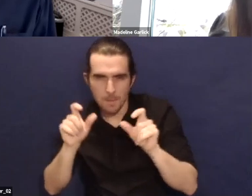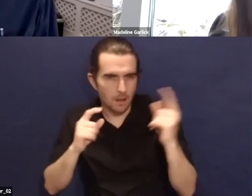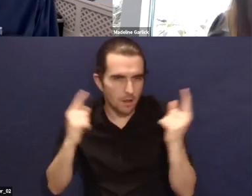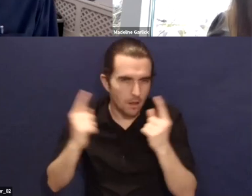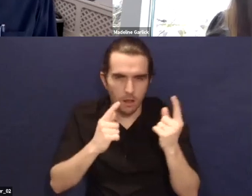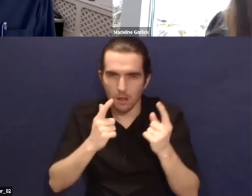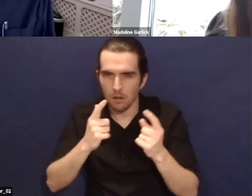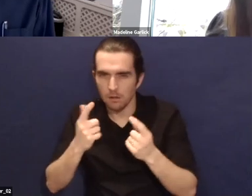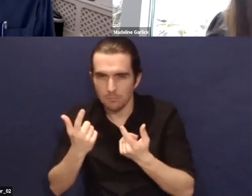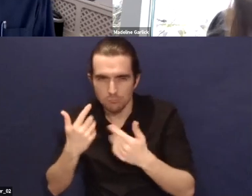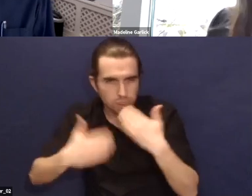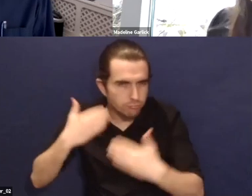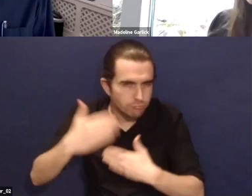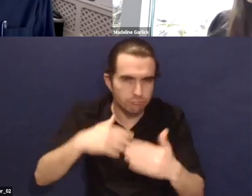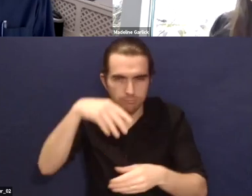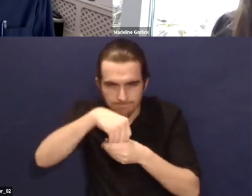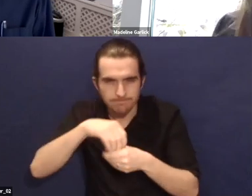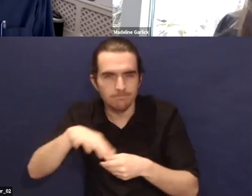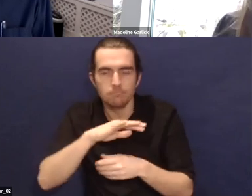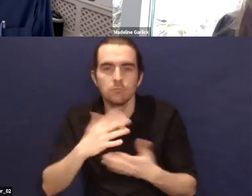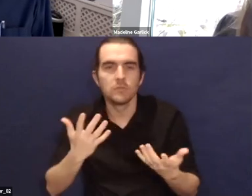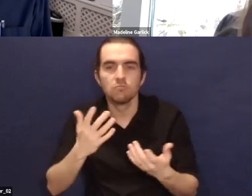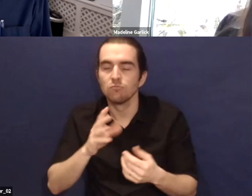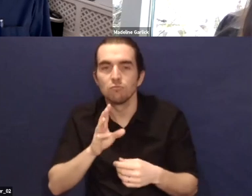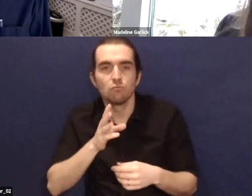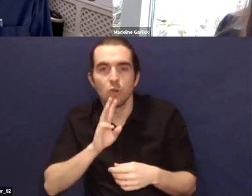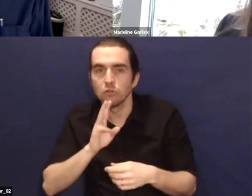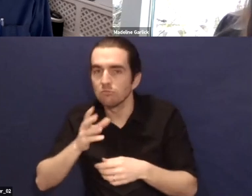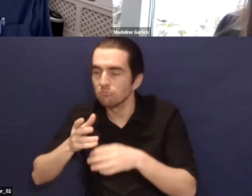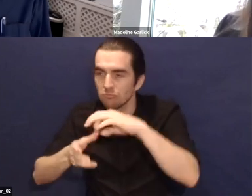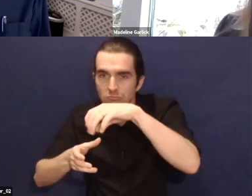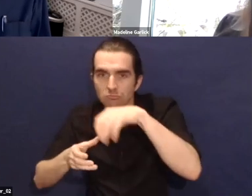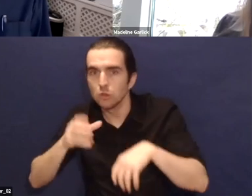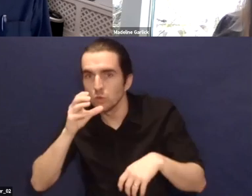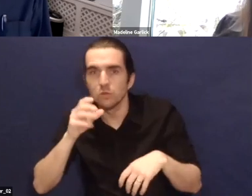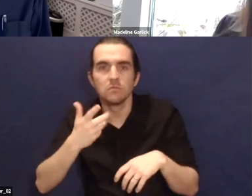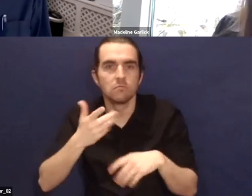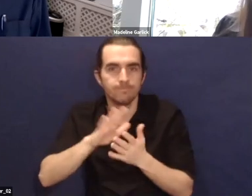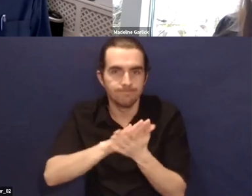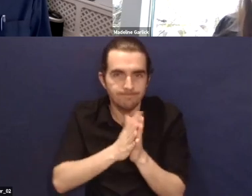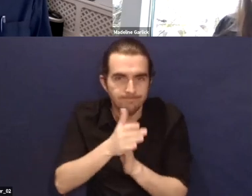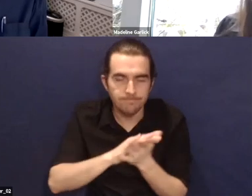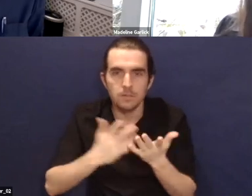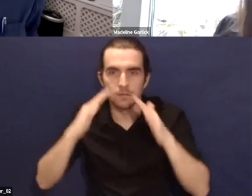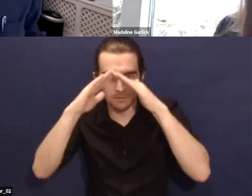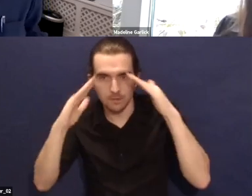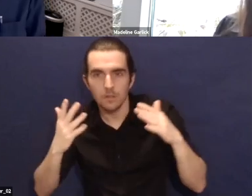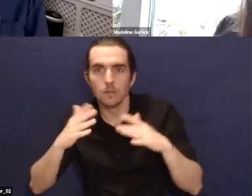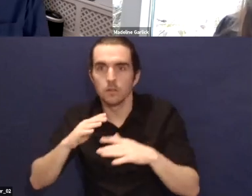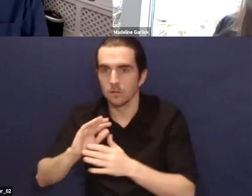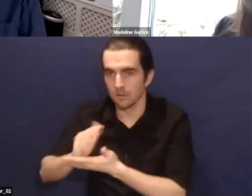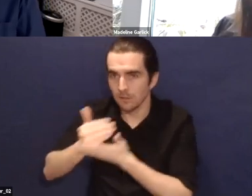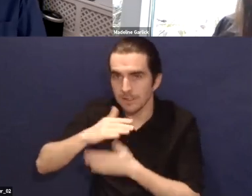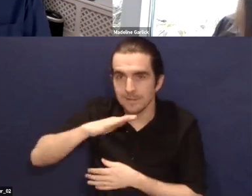regard. We've had increased focus also on the situation of IDPs in a number of discussions in recent years, linked to